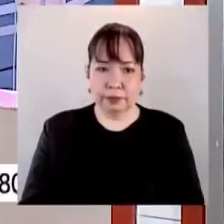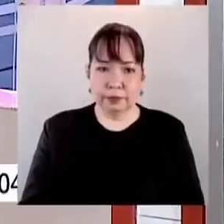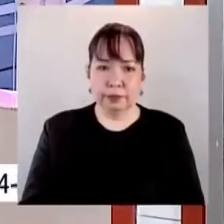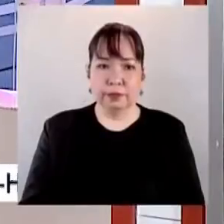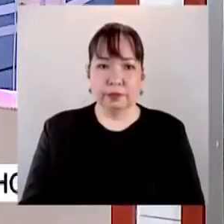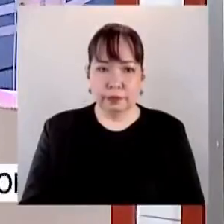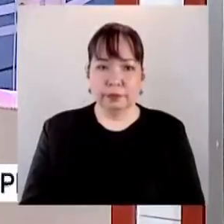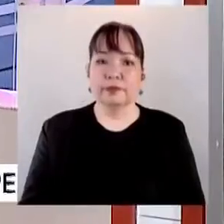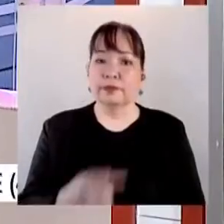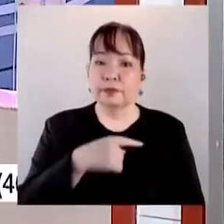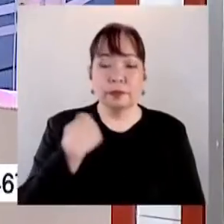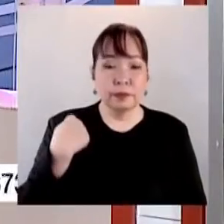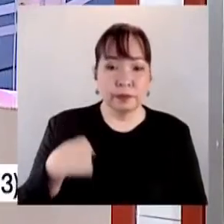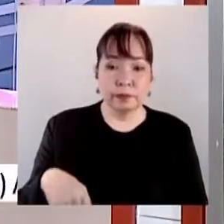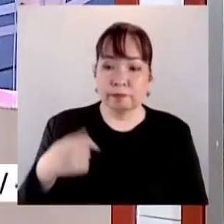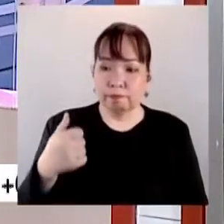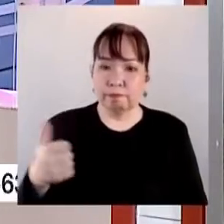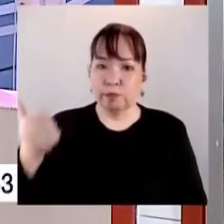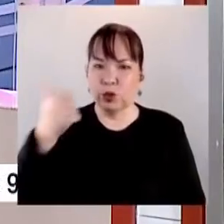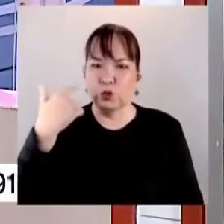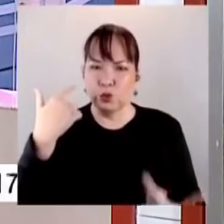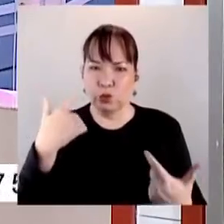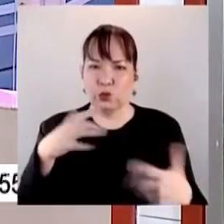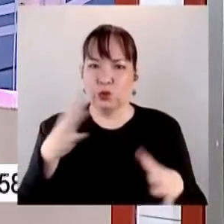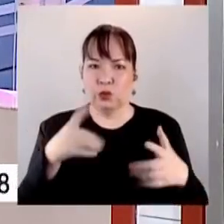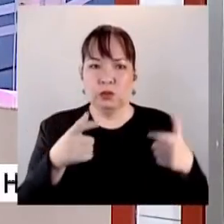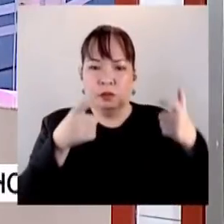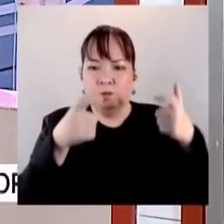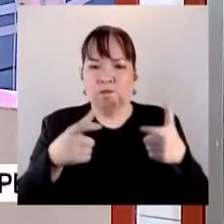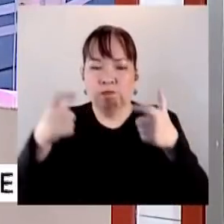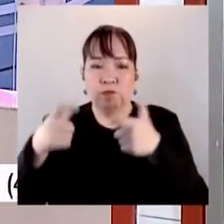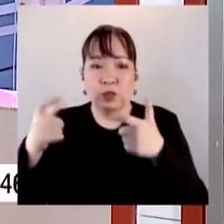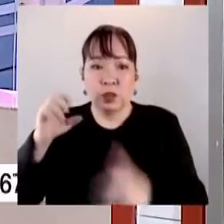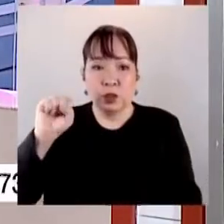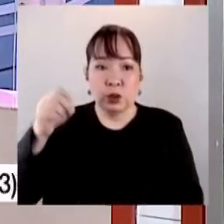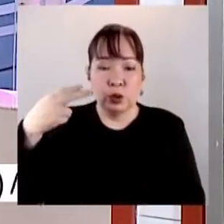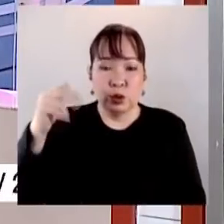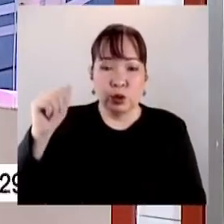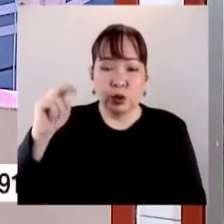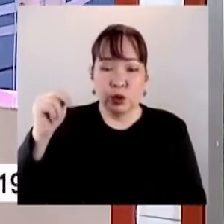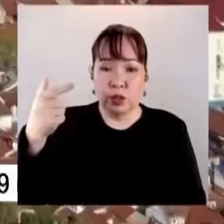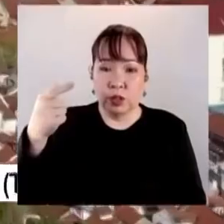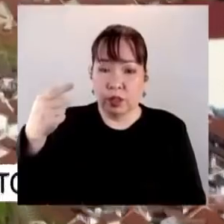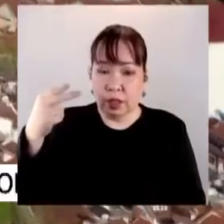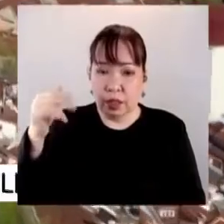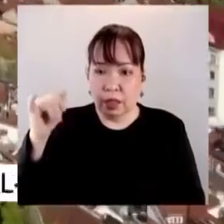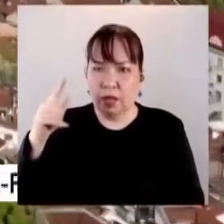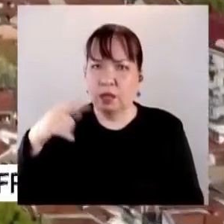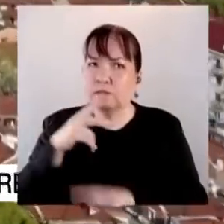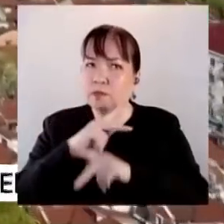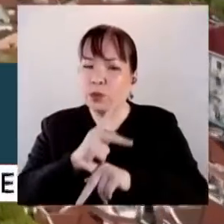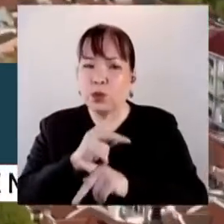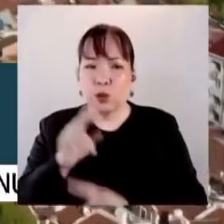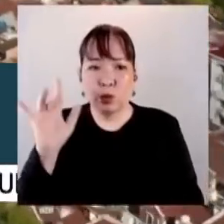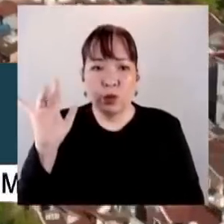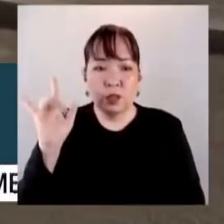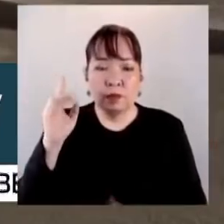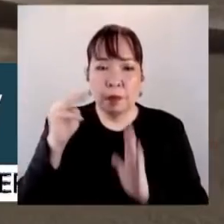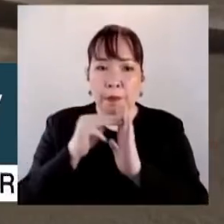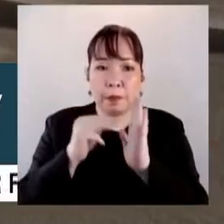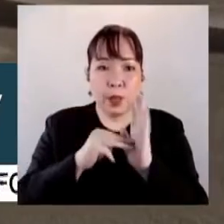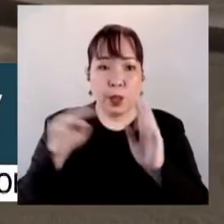Chinese authorities have extended Shanghai's lockdown to cover all of its 25 million residents after reported cases have risen to more